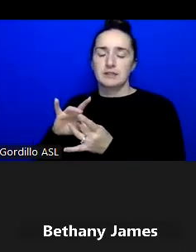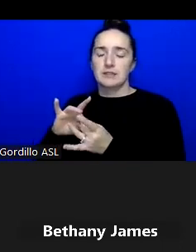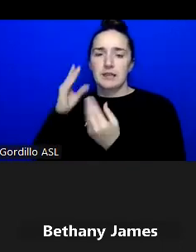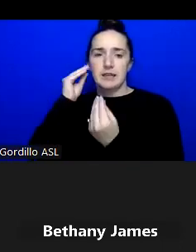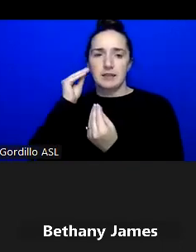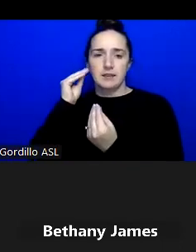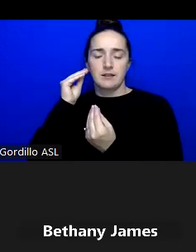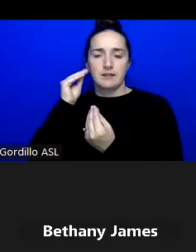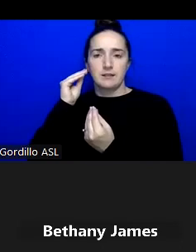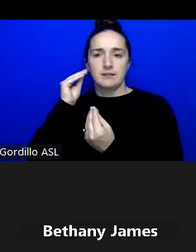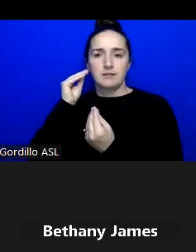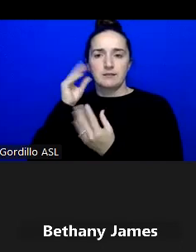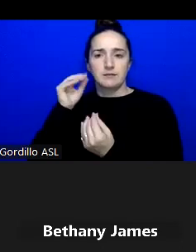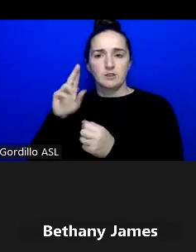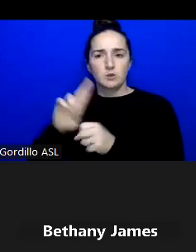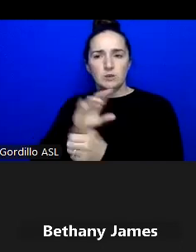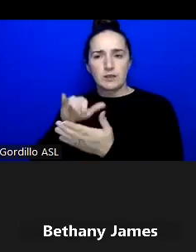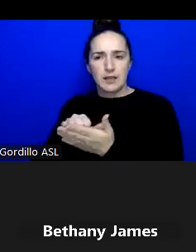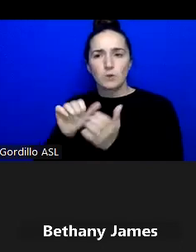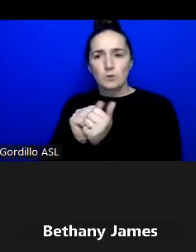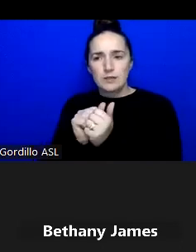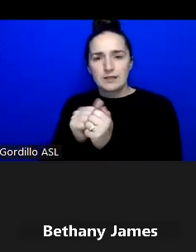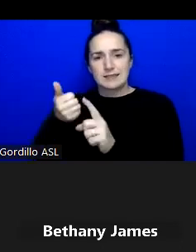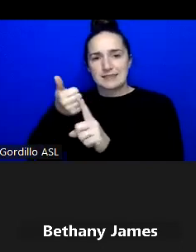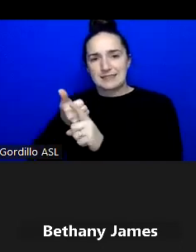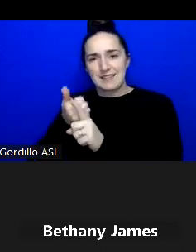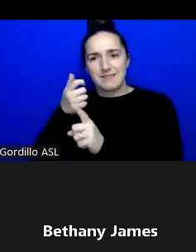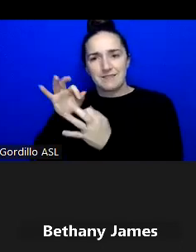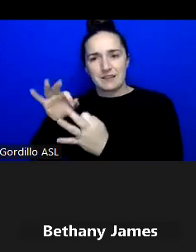strategy. Sometimes they will let a user put in a hearing